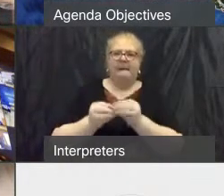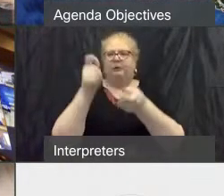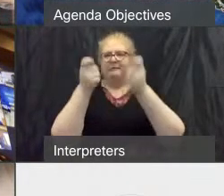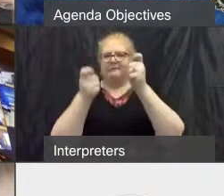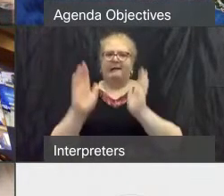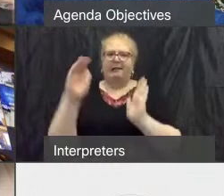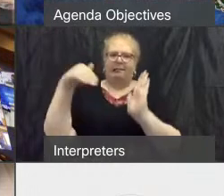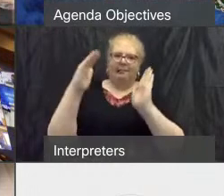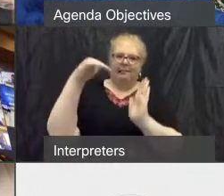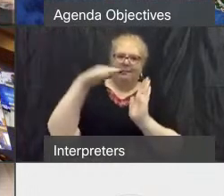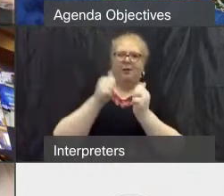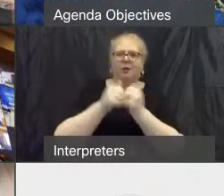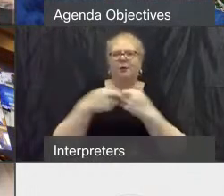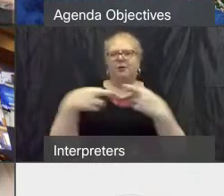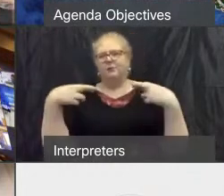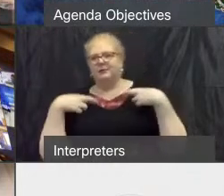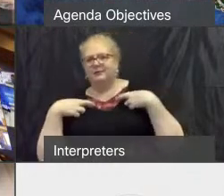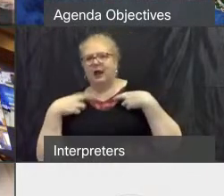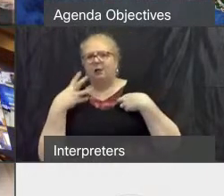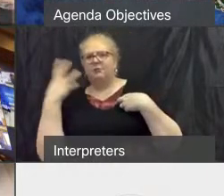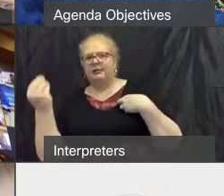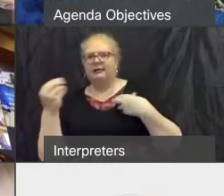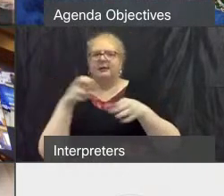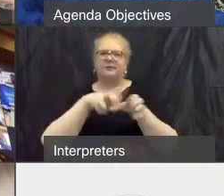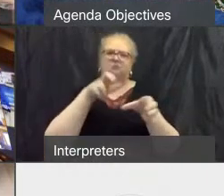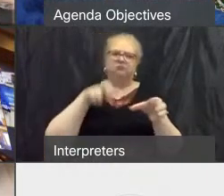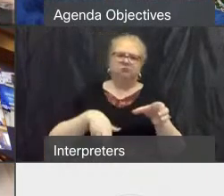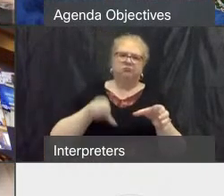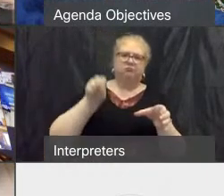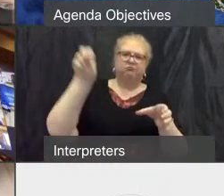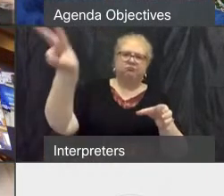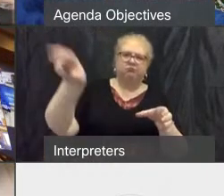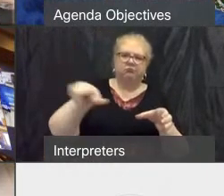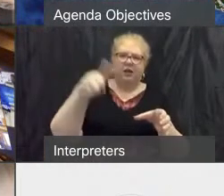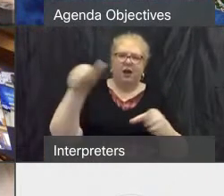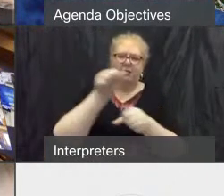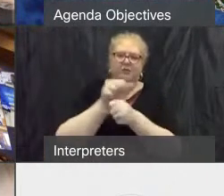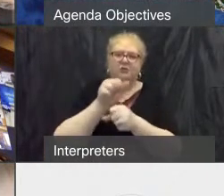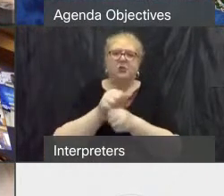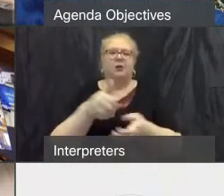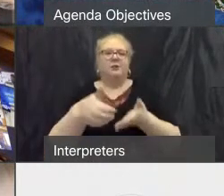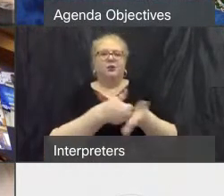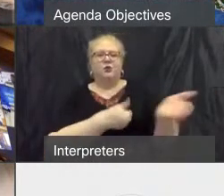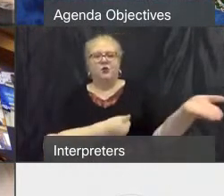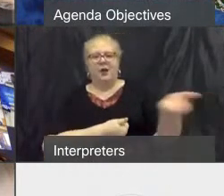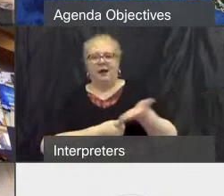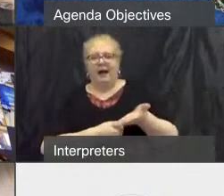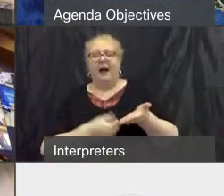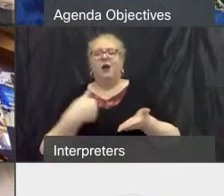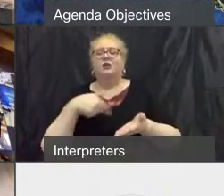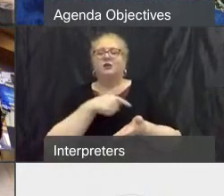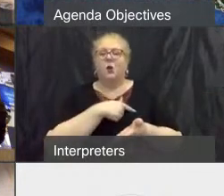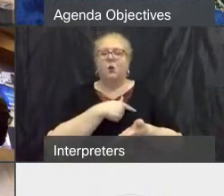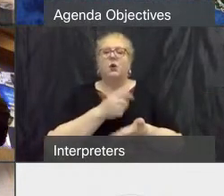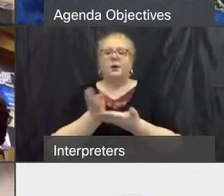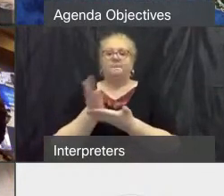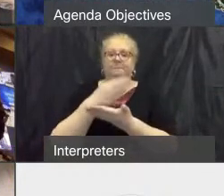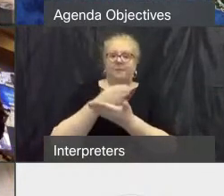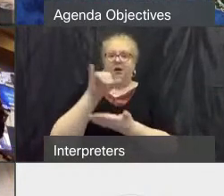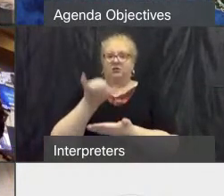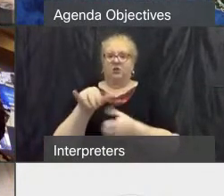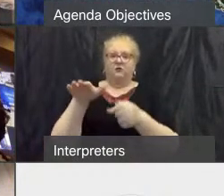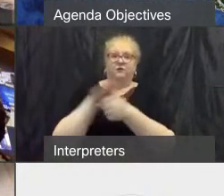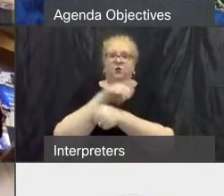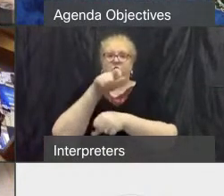retirements, with people leaving for other positions, or with new hires. So when we budget those full-time authorized